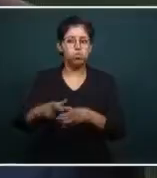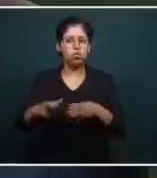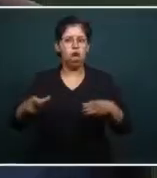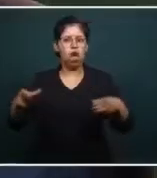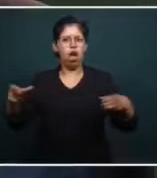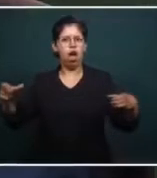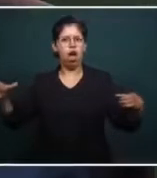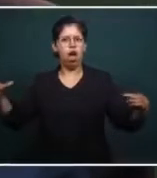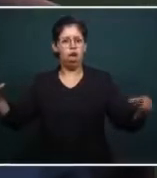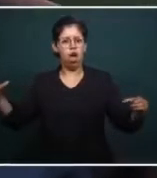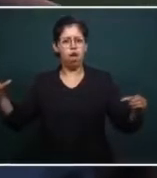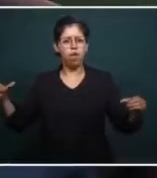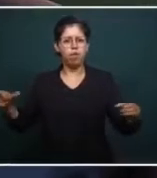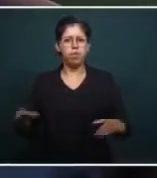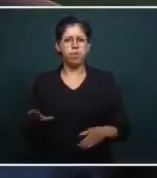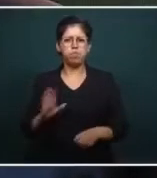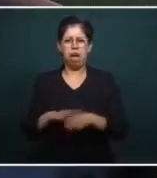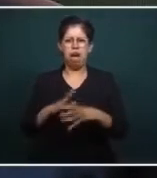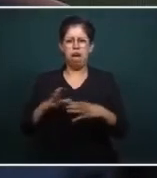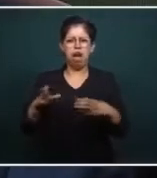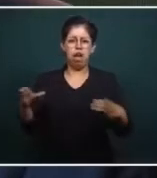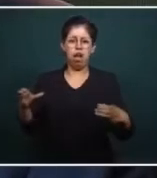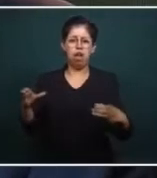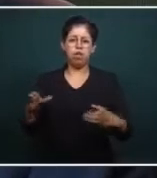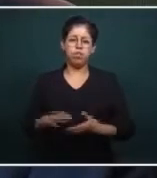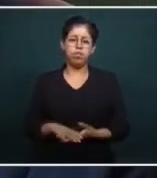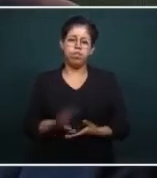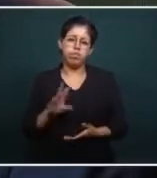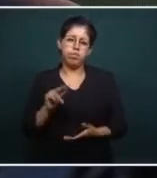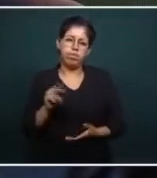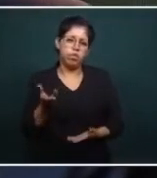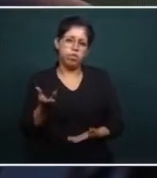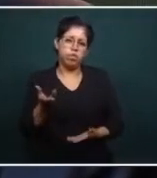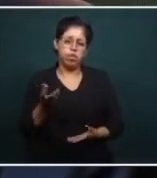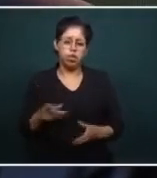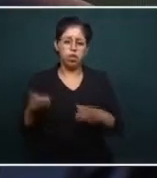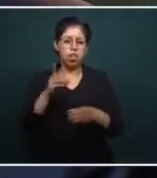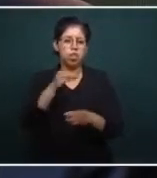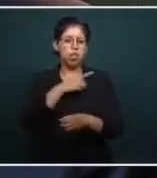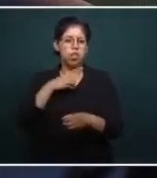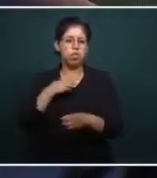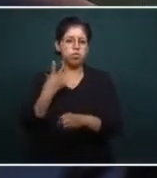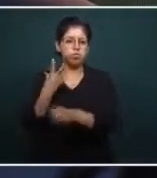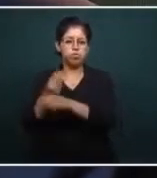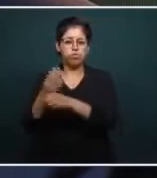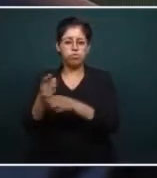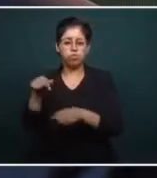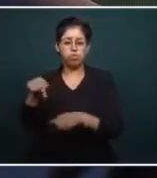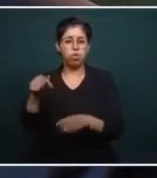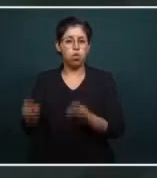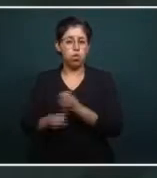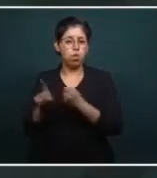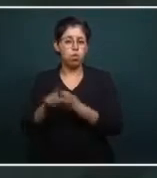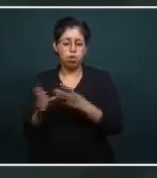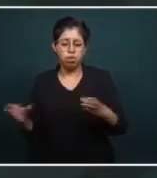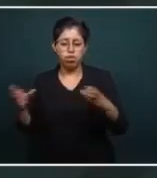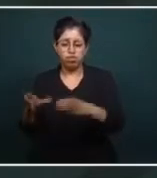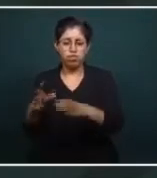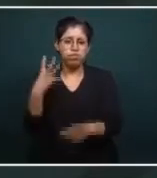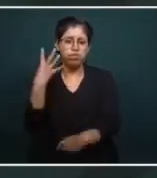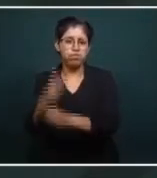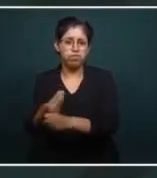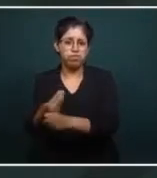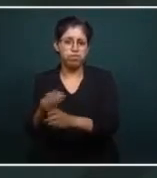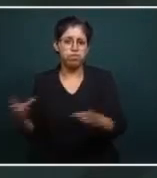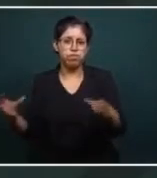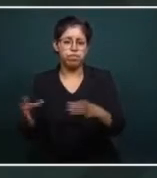overlook will become a y big esto no problem, se puede delegar. and you cannot delegate Eso that. se tiene que atender You have to attend to it